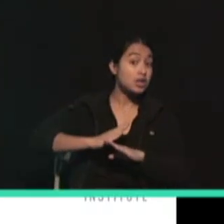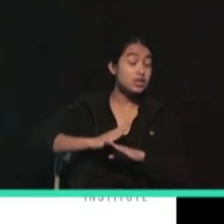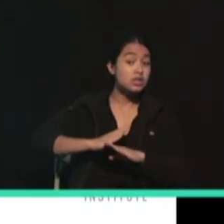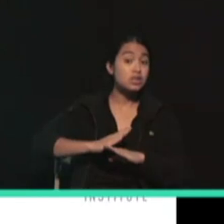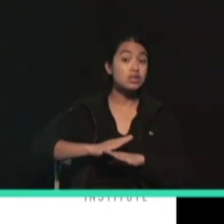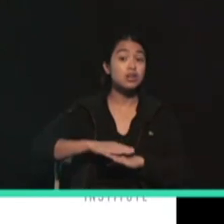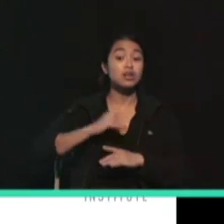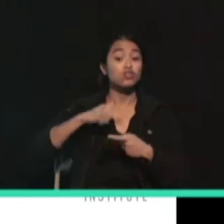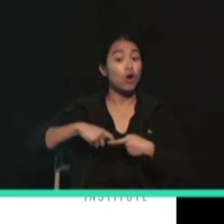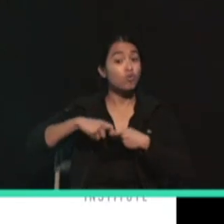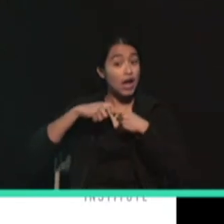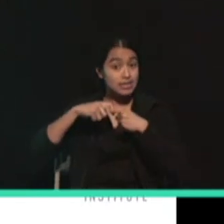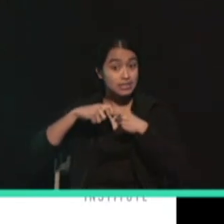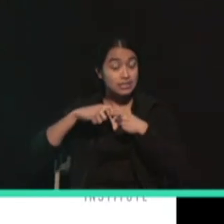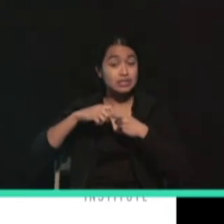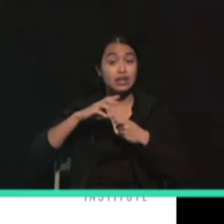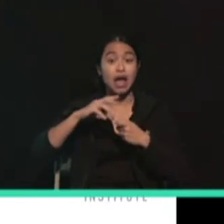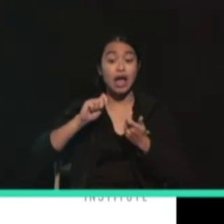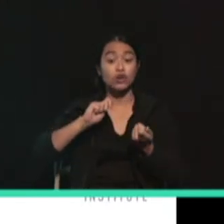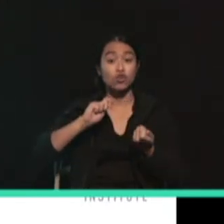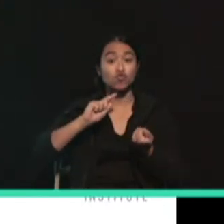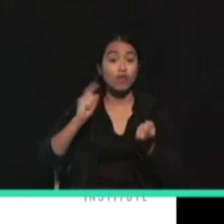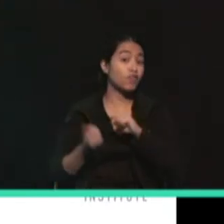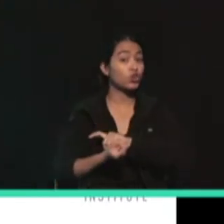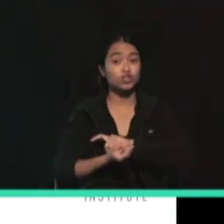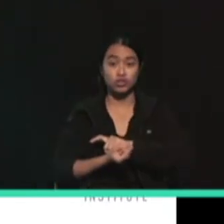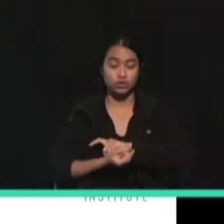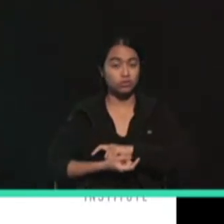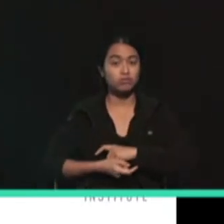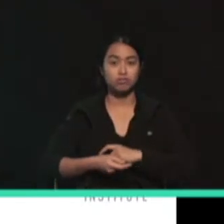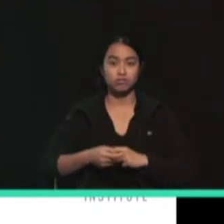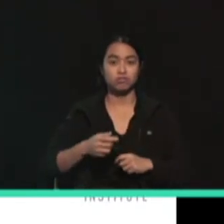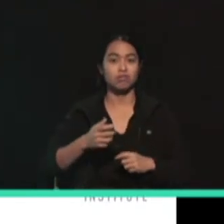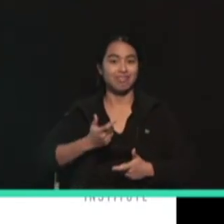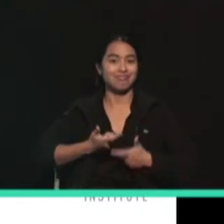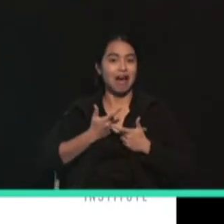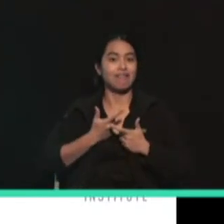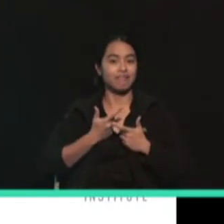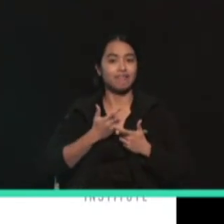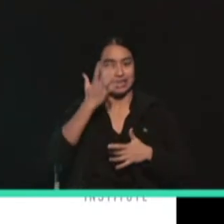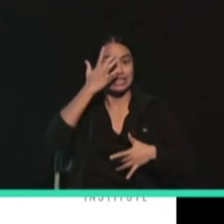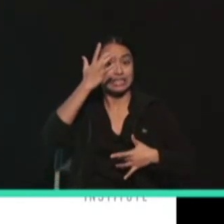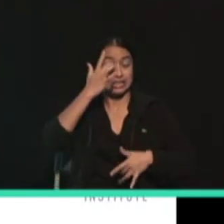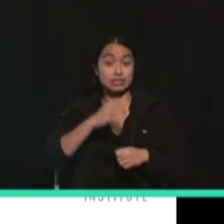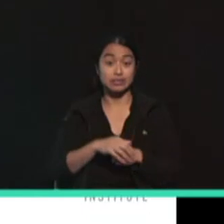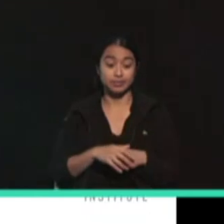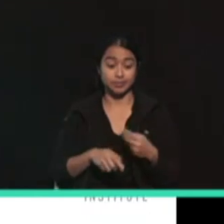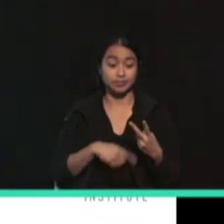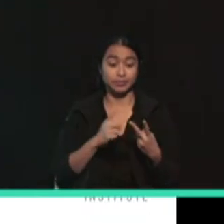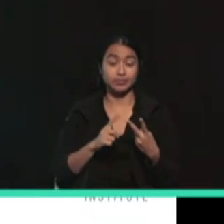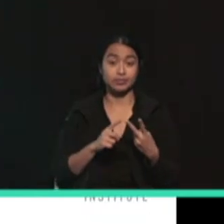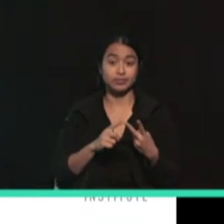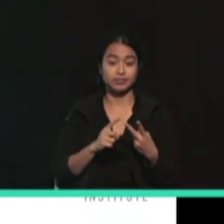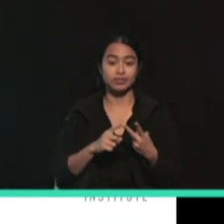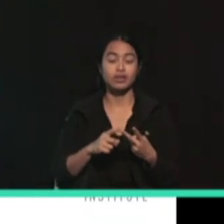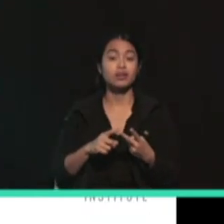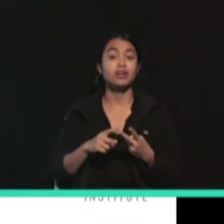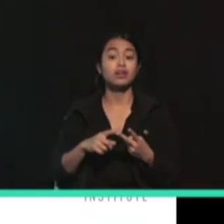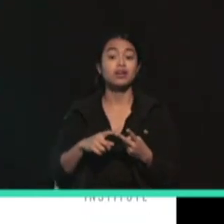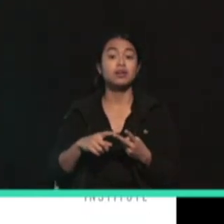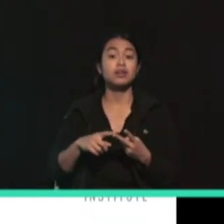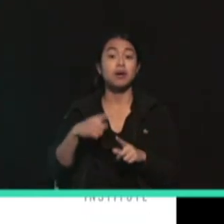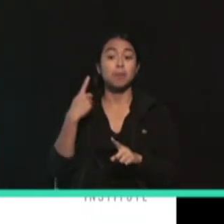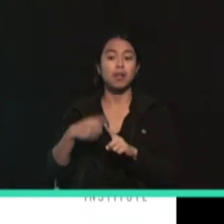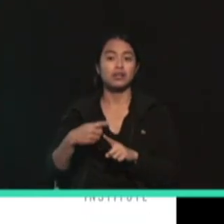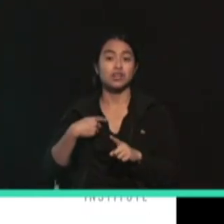arrest and to reverse chronic lifestyle disease. The second point is it's evidence-based. So